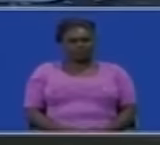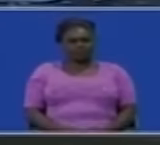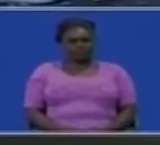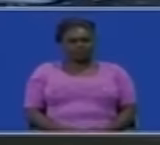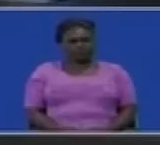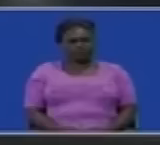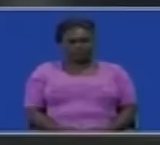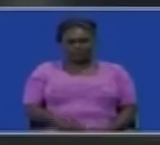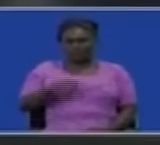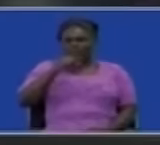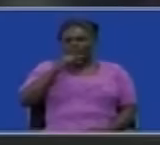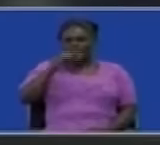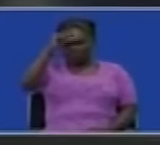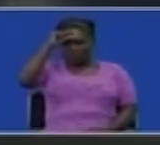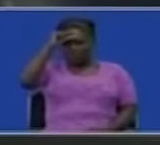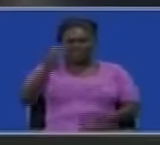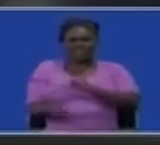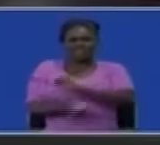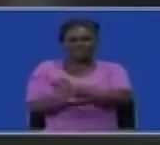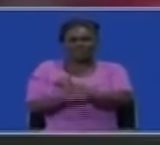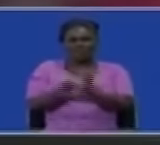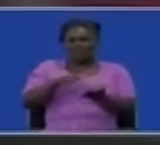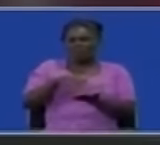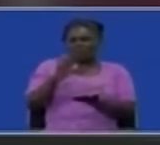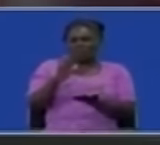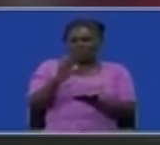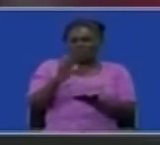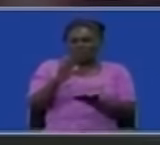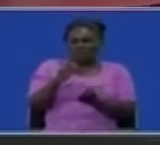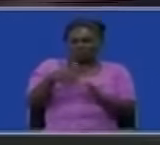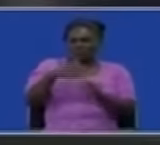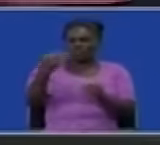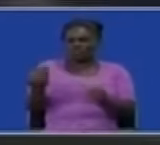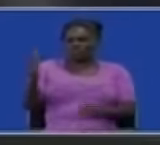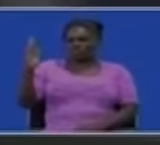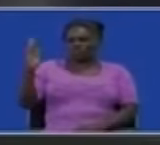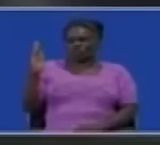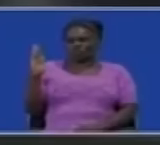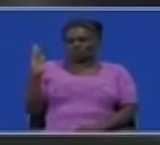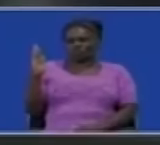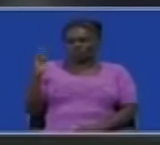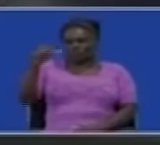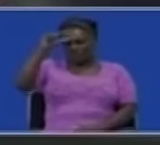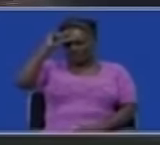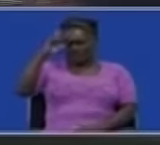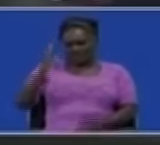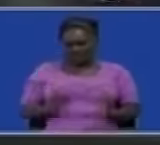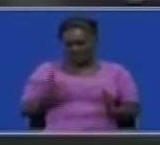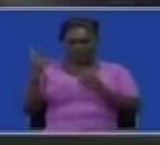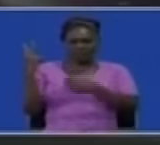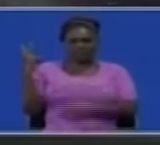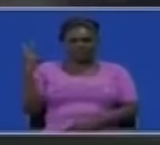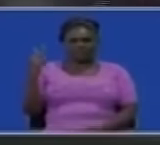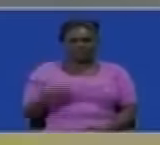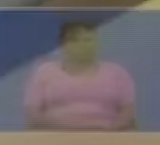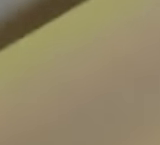And the state's explanation raises more questions than answers to the withdrawal of Johor's and Kingi's security detail.